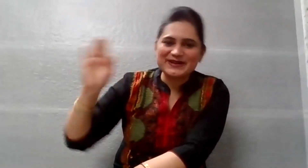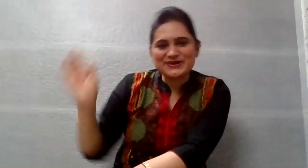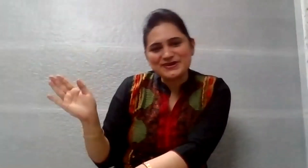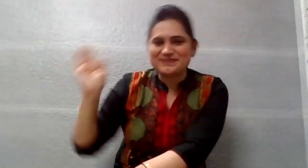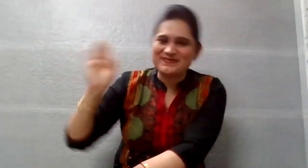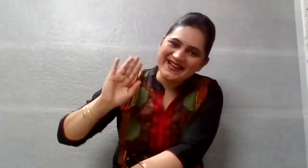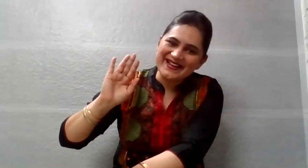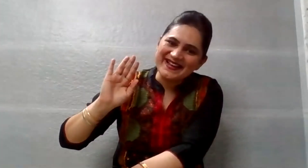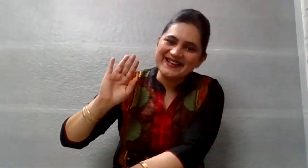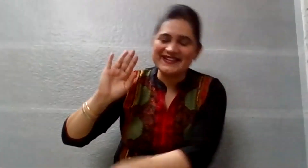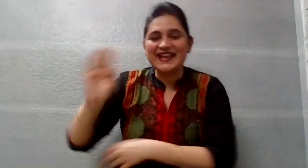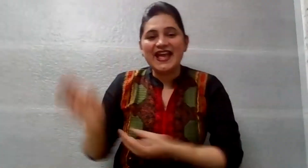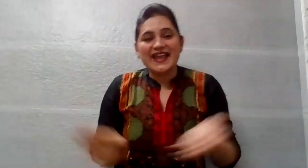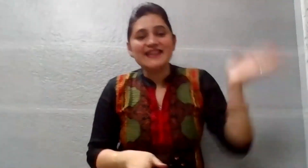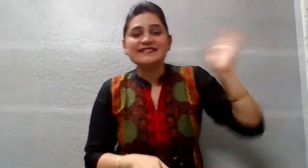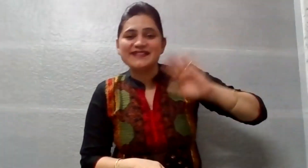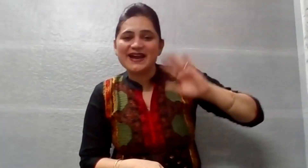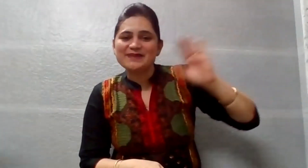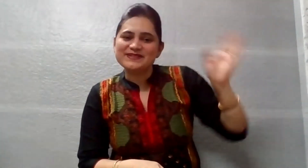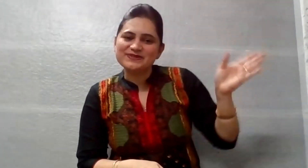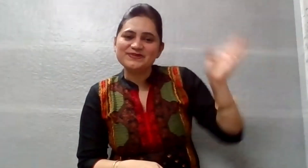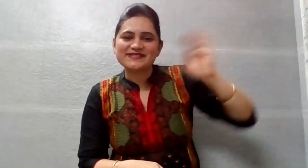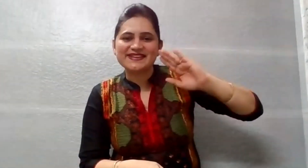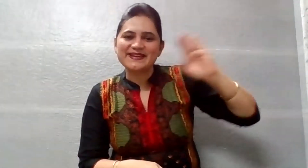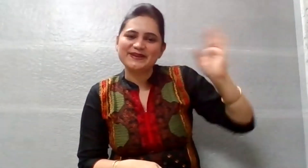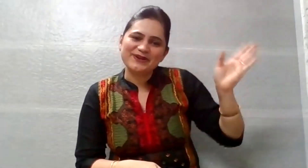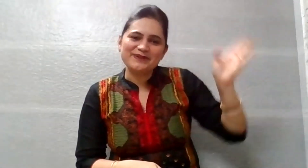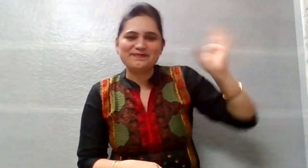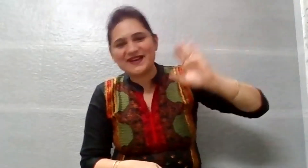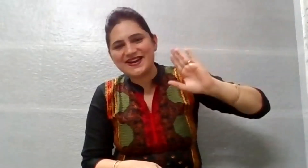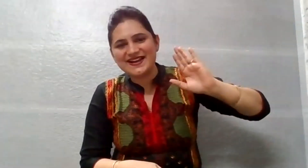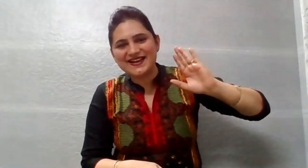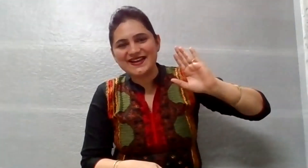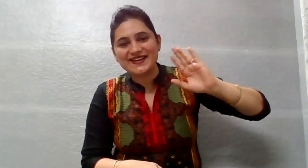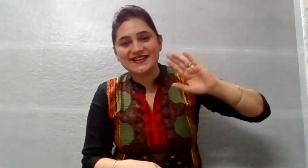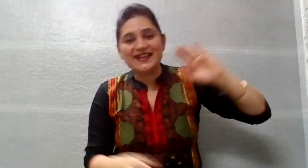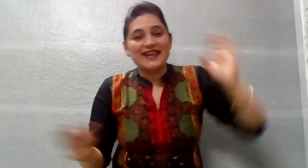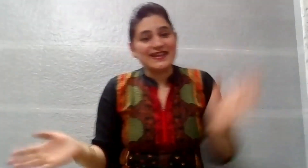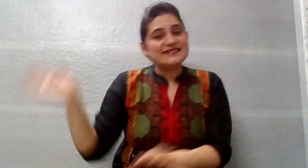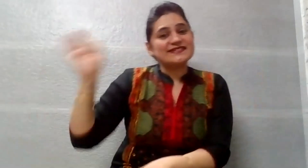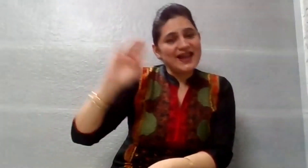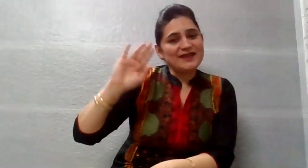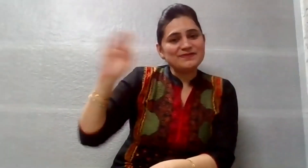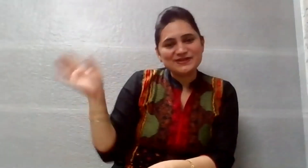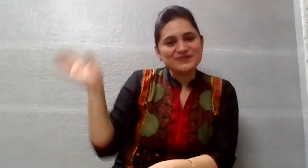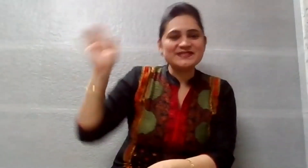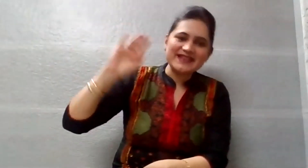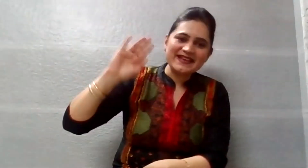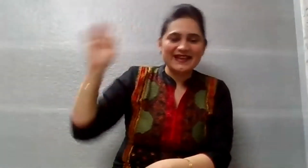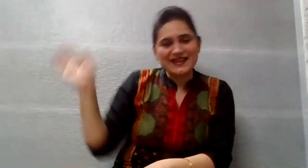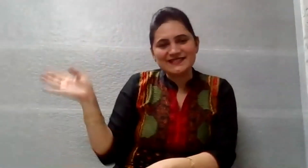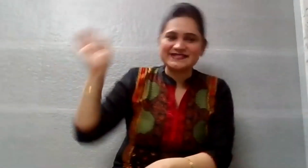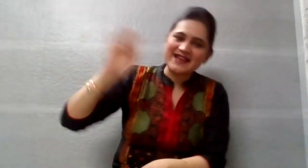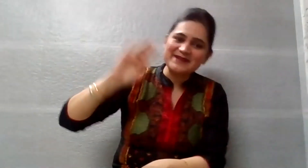say goodbye. It's time to say goodbye. It's time to